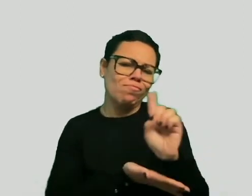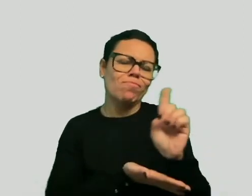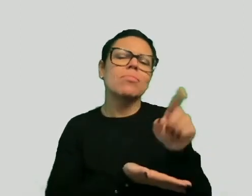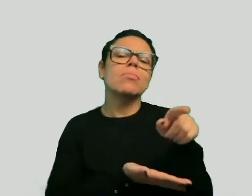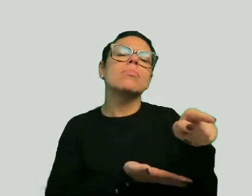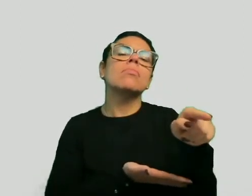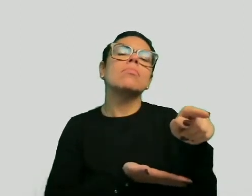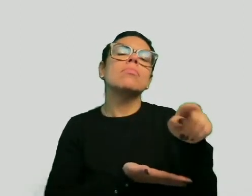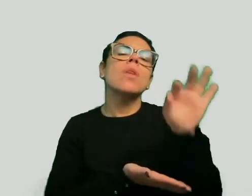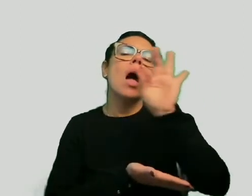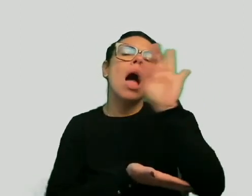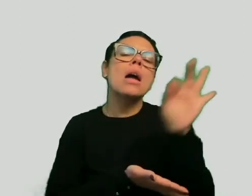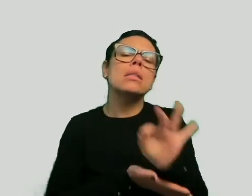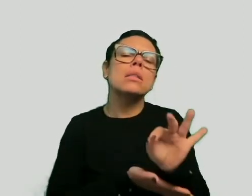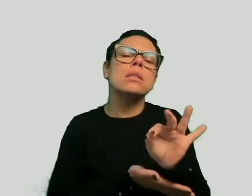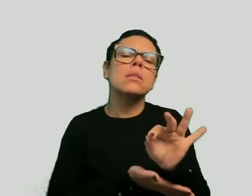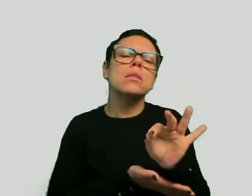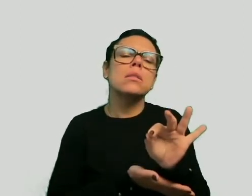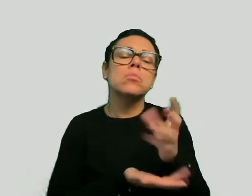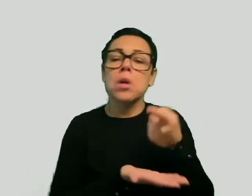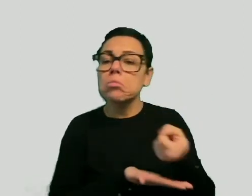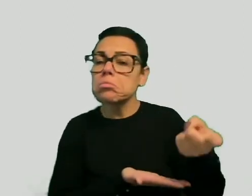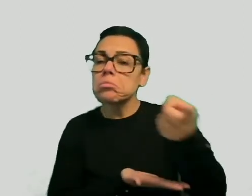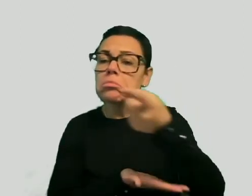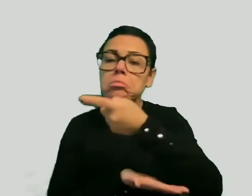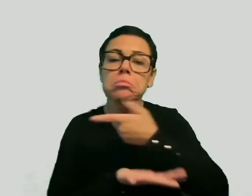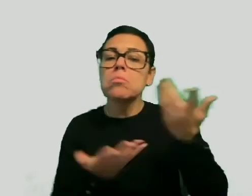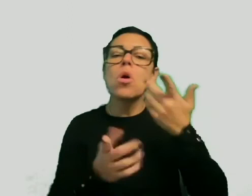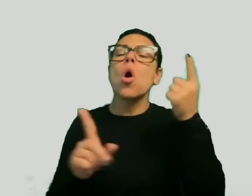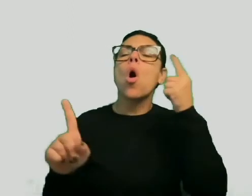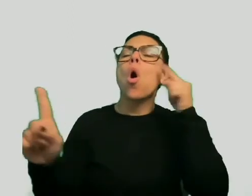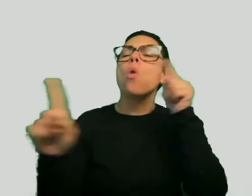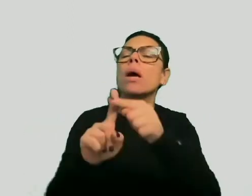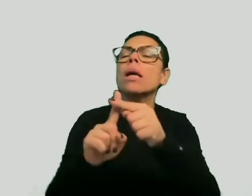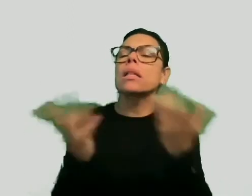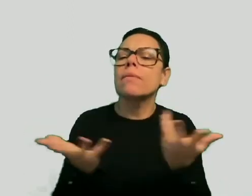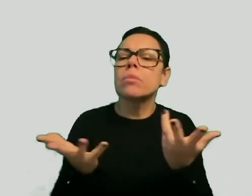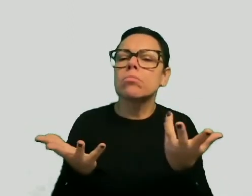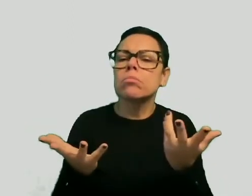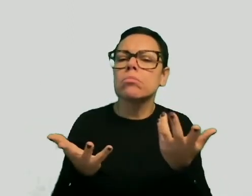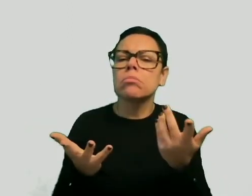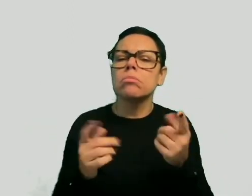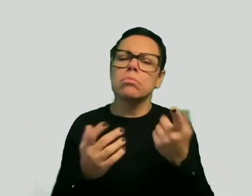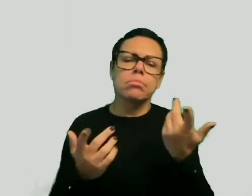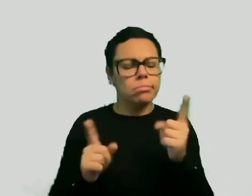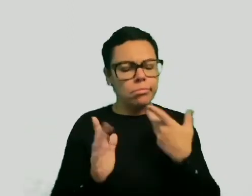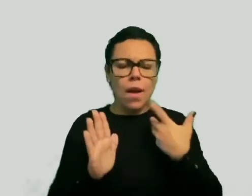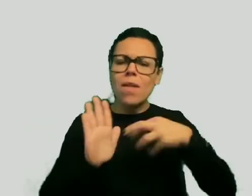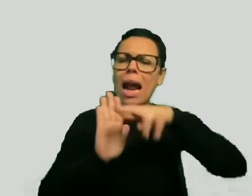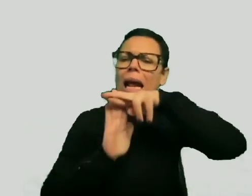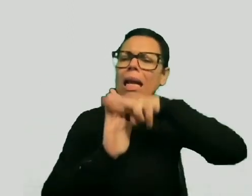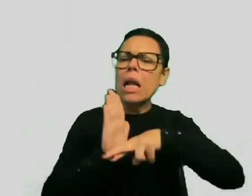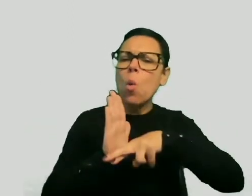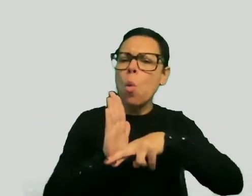Should the aim to be to reshape public procurement from scratch, rather than creating another stream of